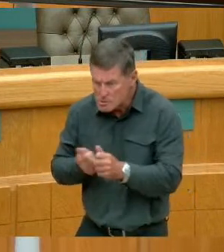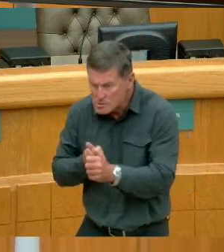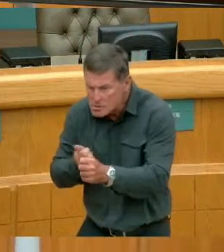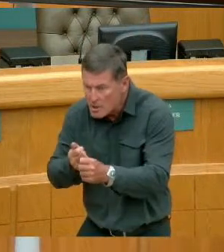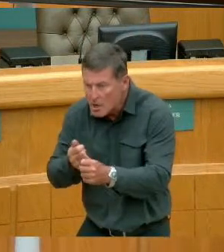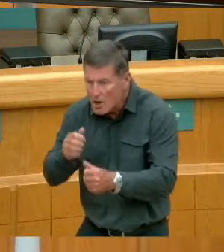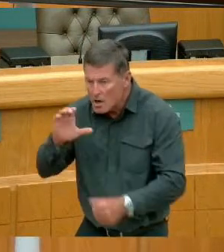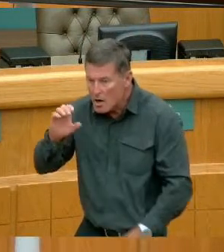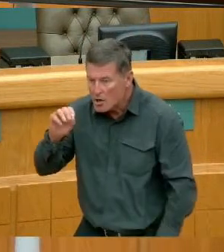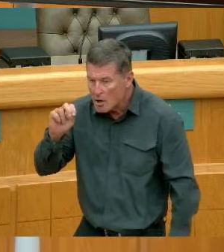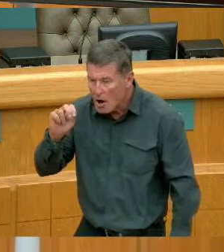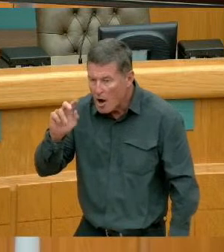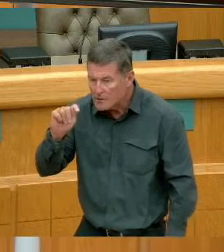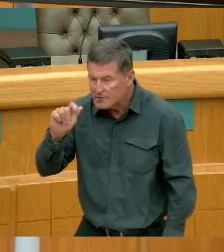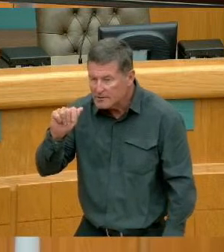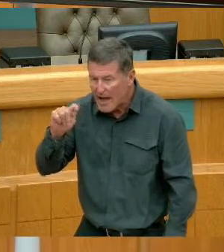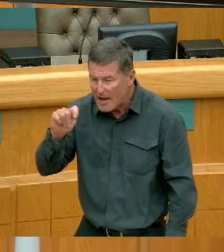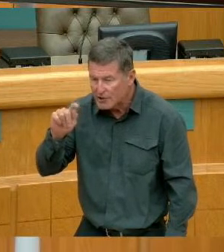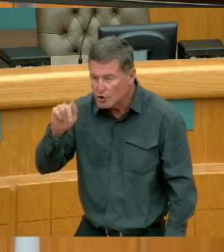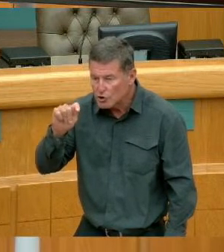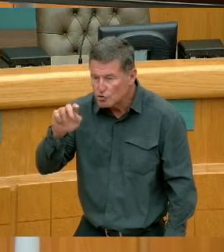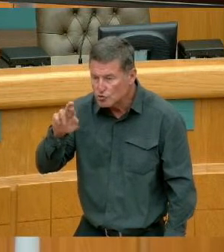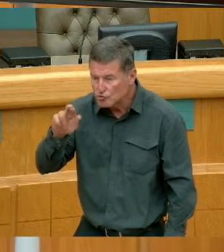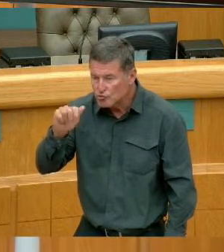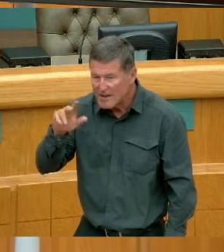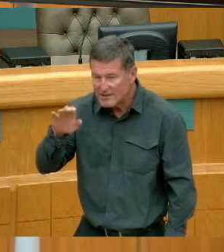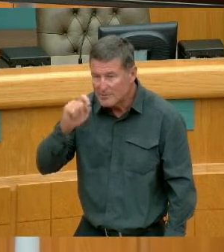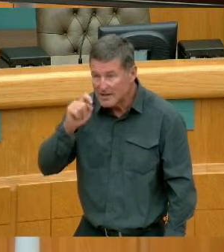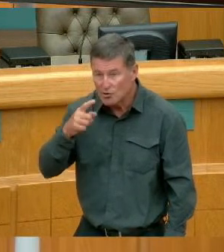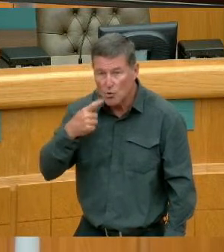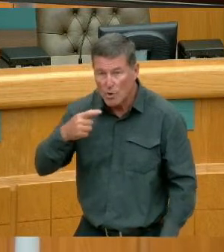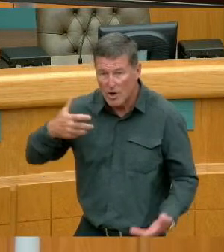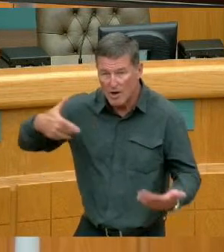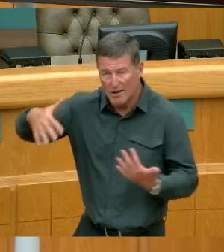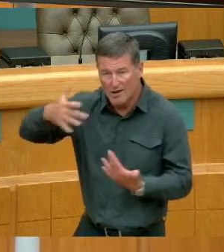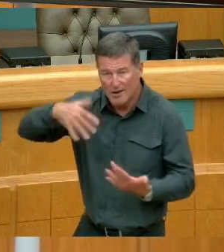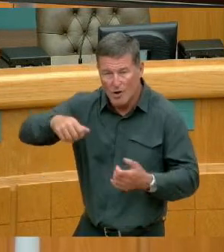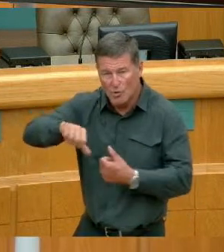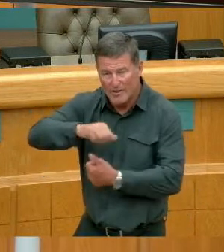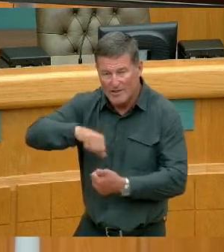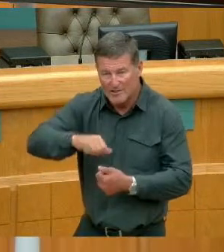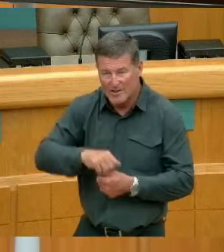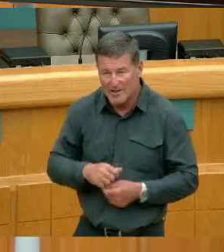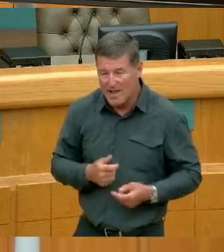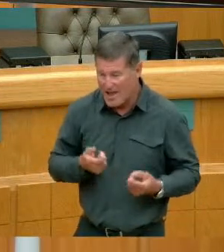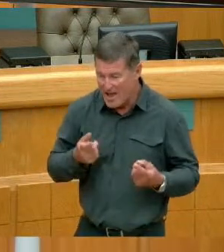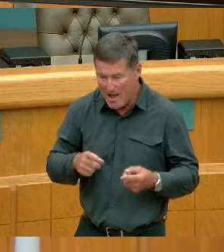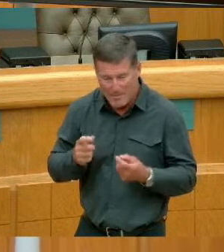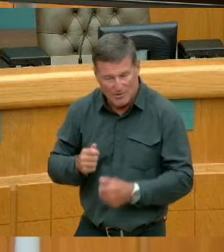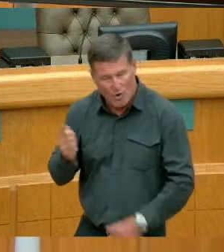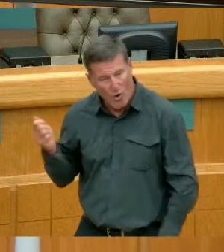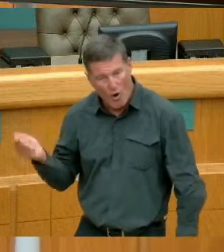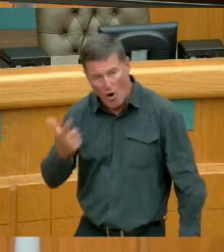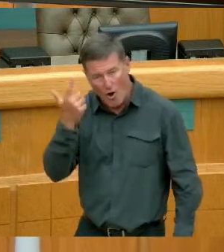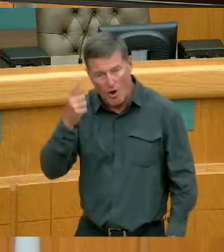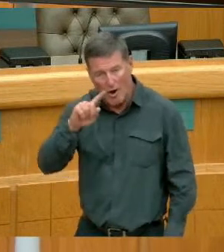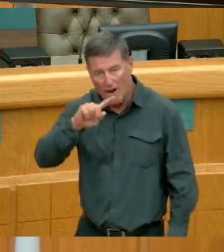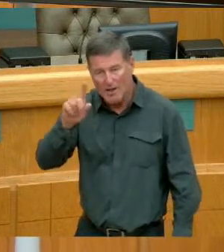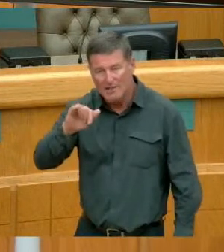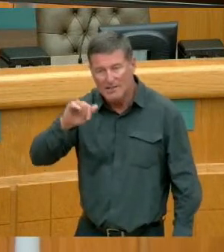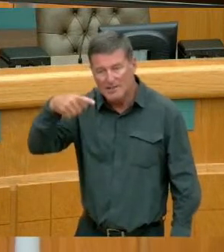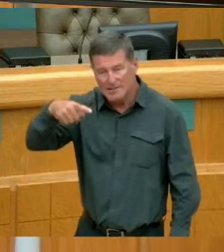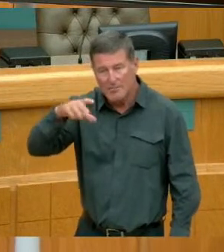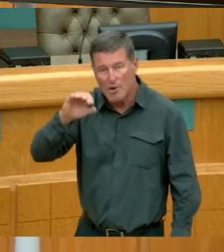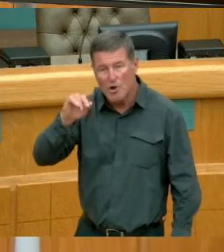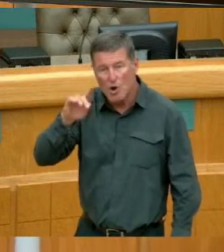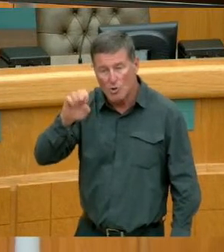have a root, and that's each other. It's happening everywhere, in every zip code, but there are targeted